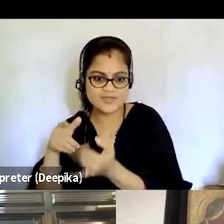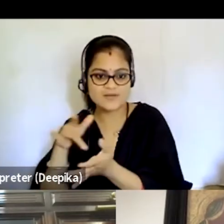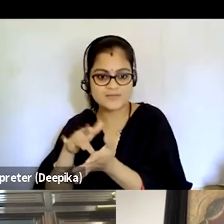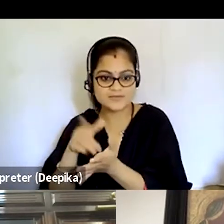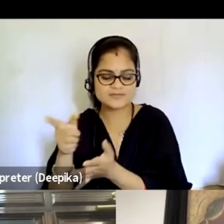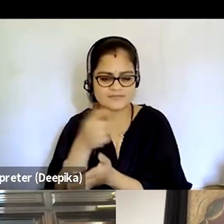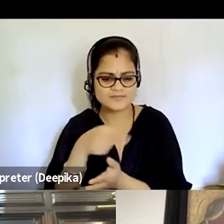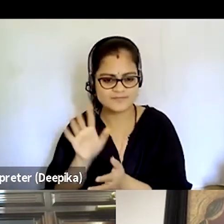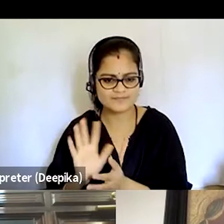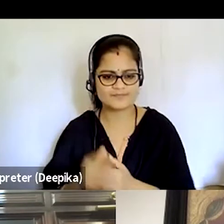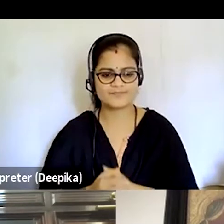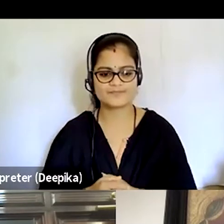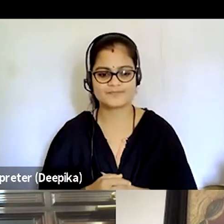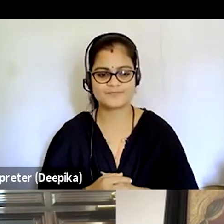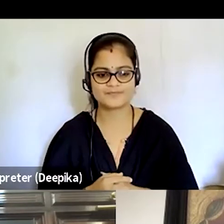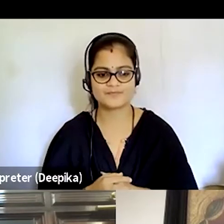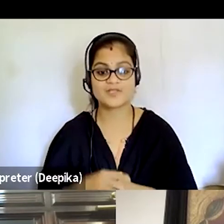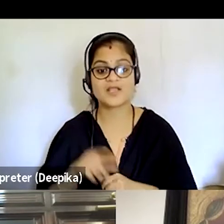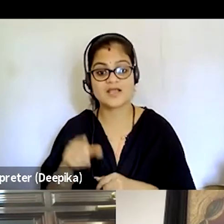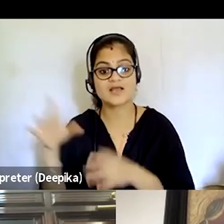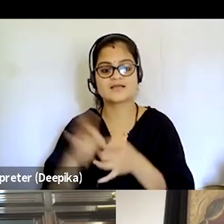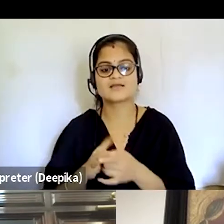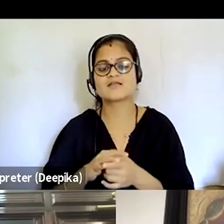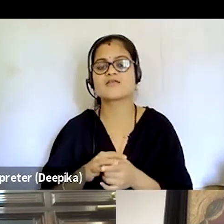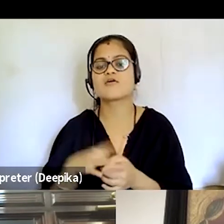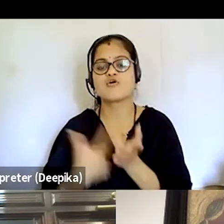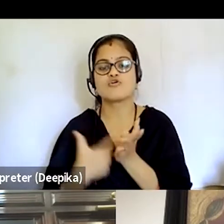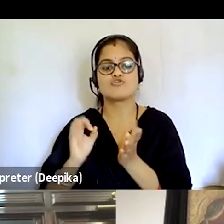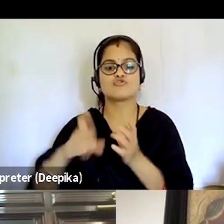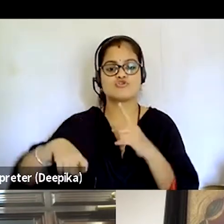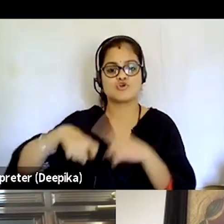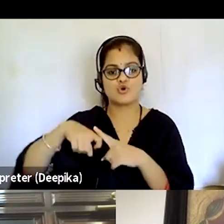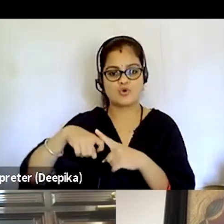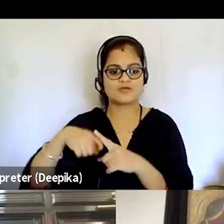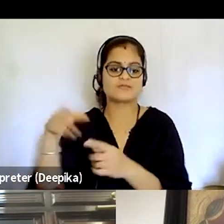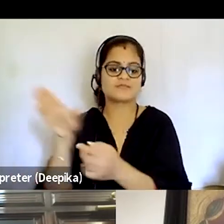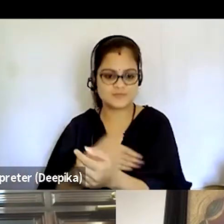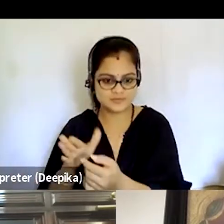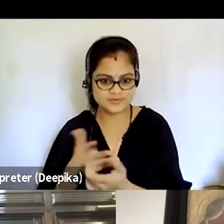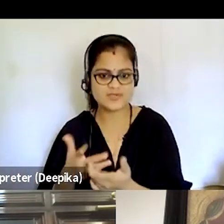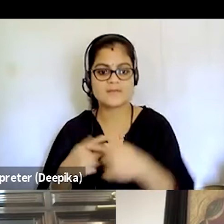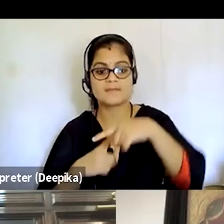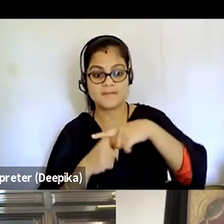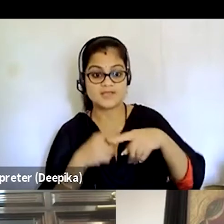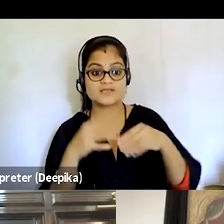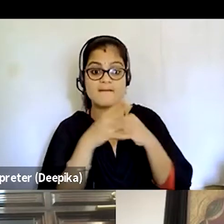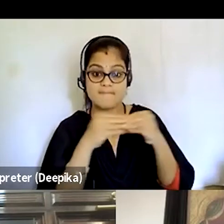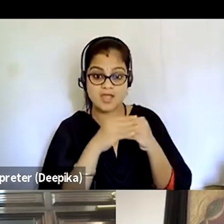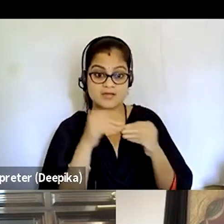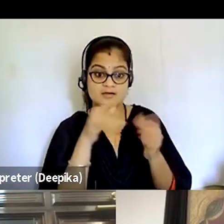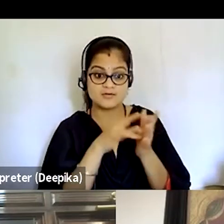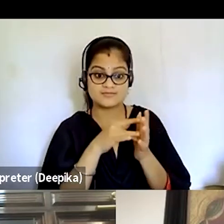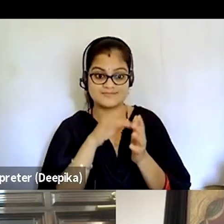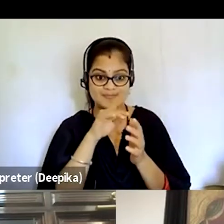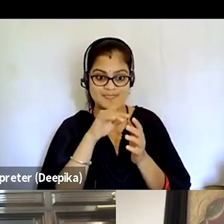be rock music. And we had Bangalore Palace Grounds, which is a very big venue at that